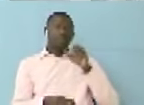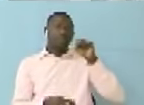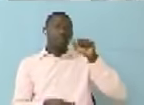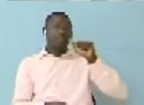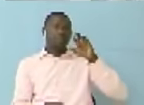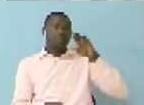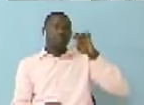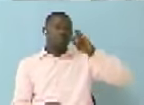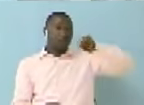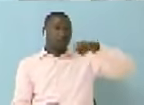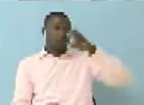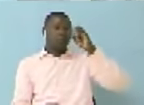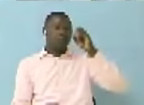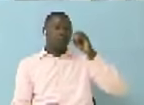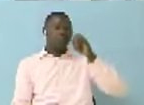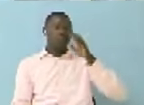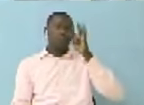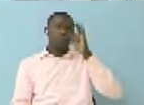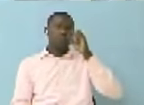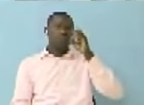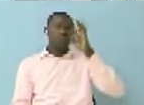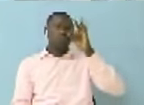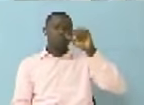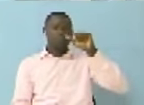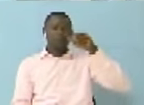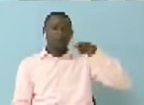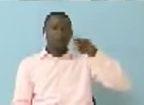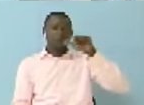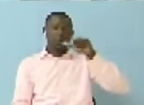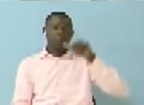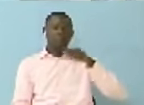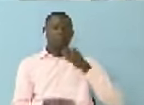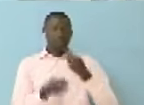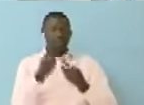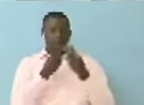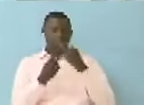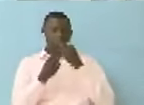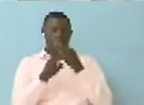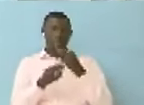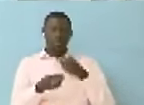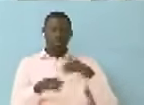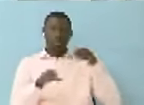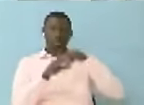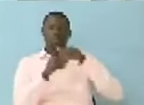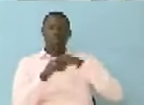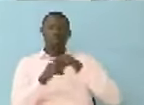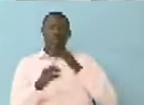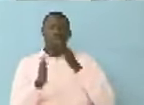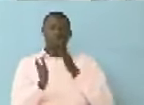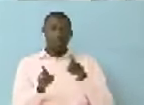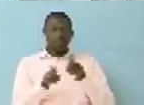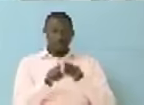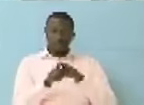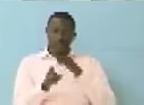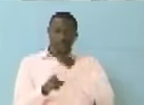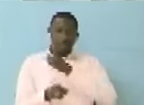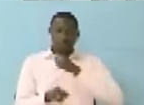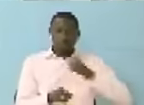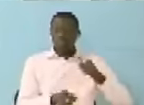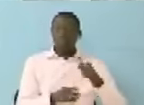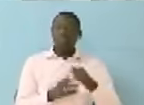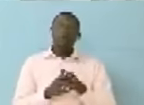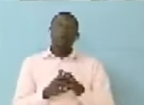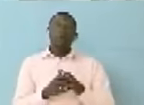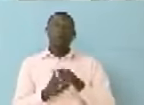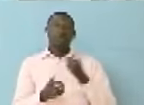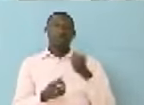were again implicated that we are part of that coup at that moment. Because Sadio Fofana was the court president